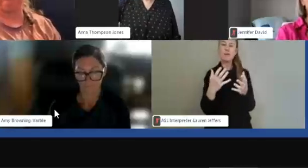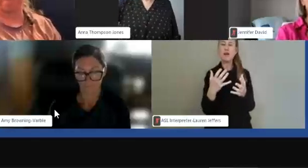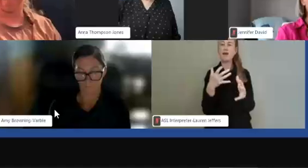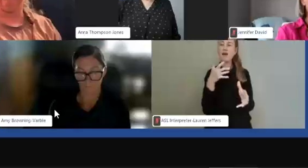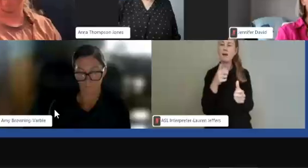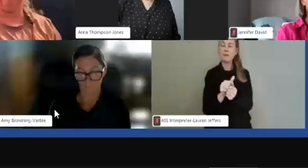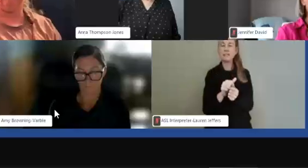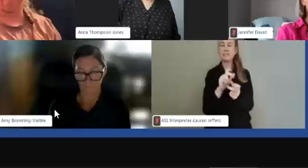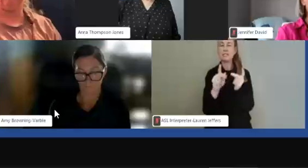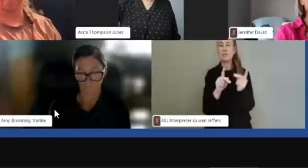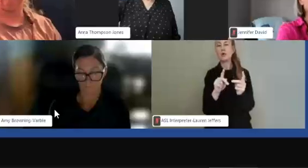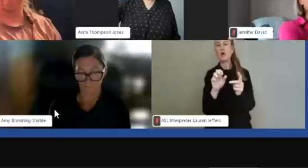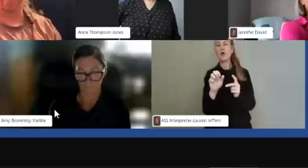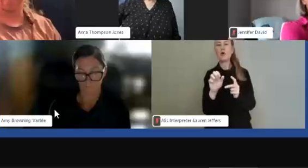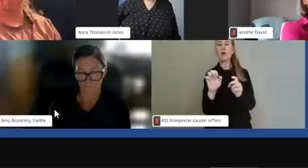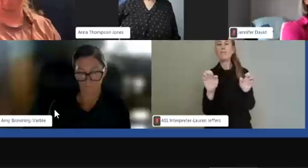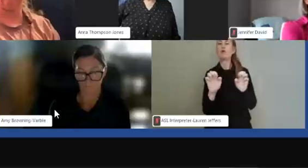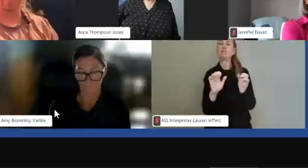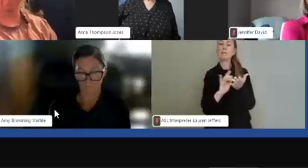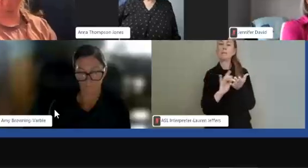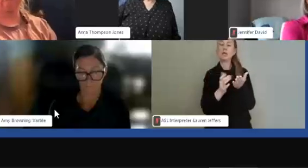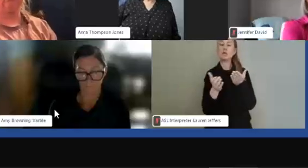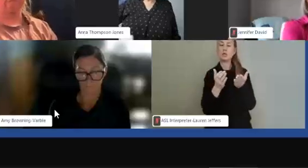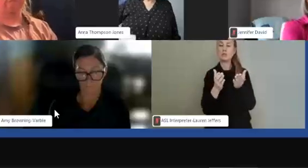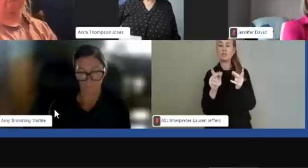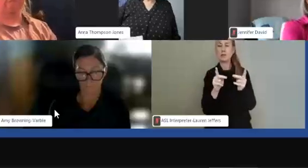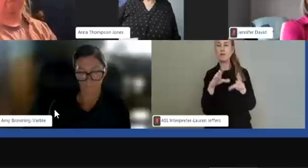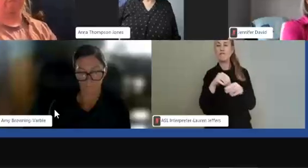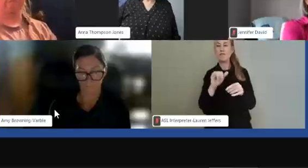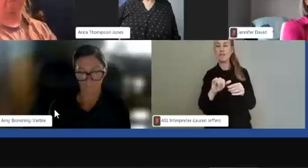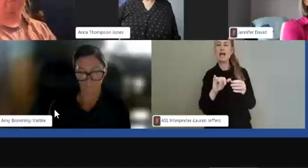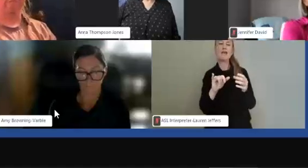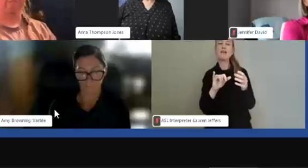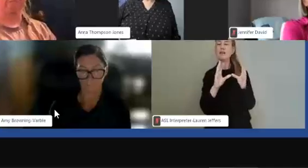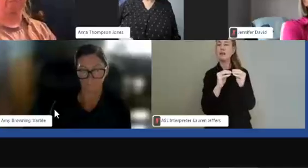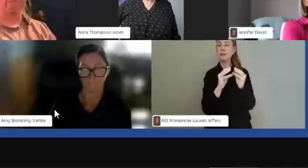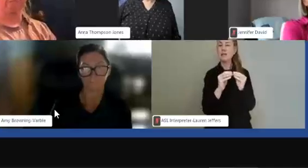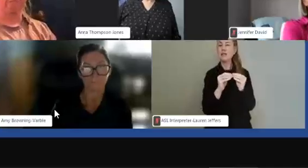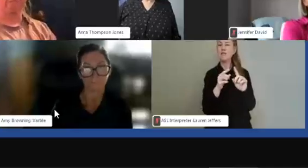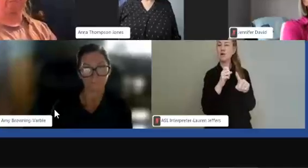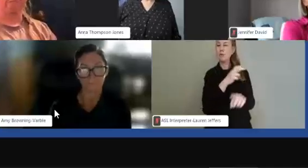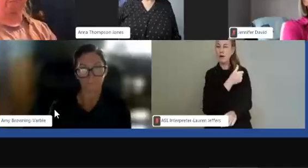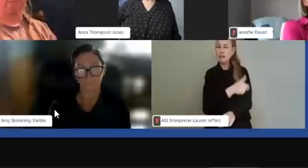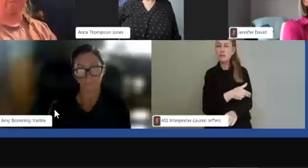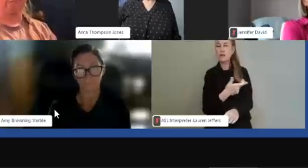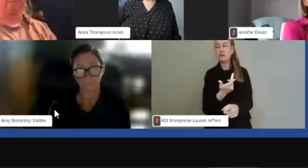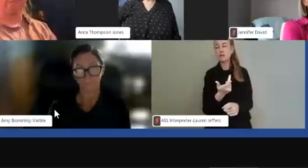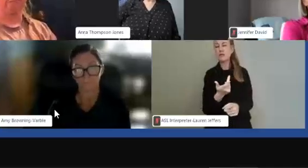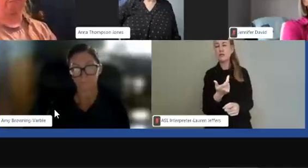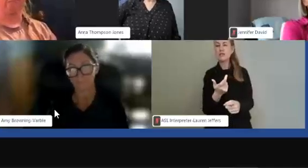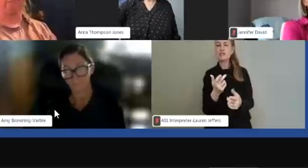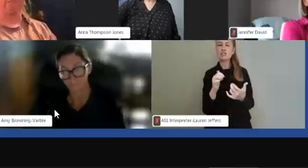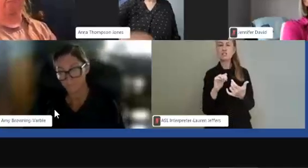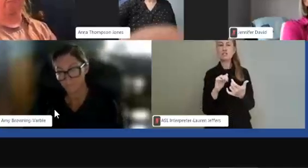committee are emergency medical services, the police, fire department, the hospitals, just to give us an idea and a feel for the health